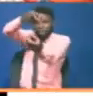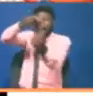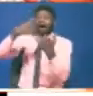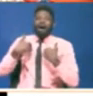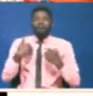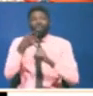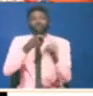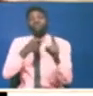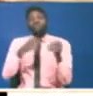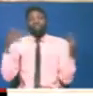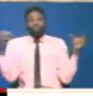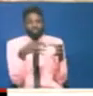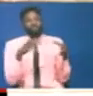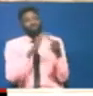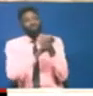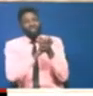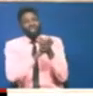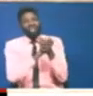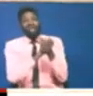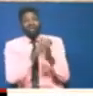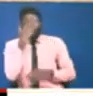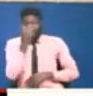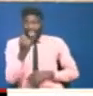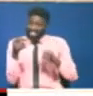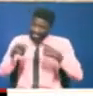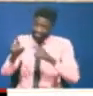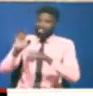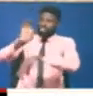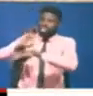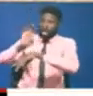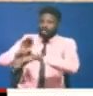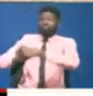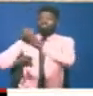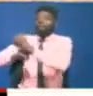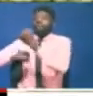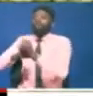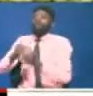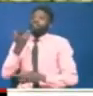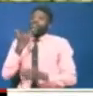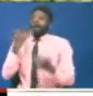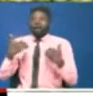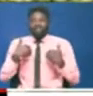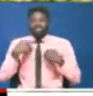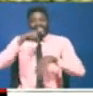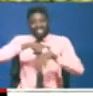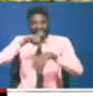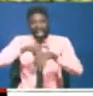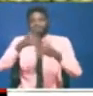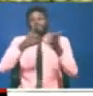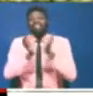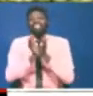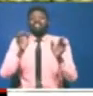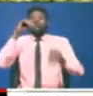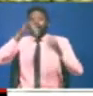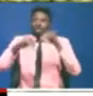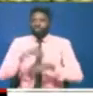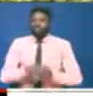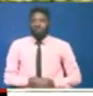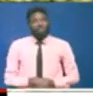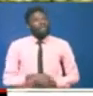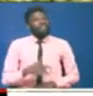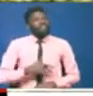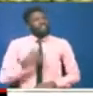Jubilee Party candidates for taking political sides in the run-up to the general elections. I find it very unfortunate that the church,